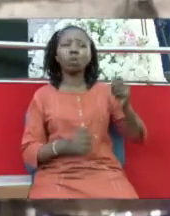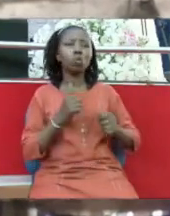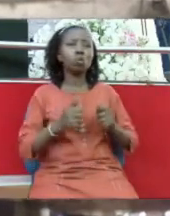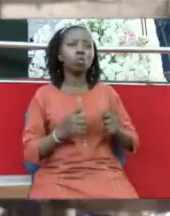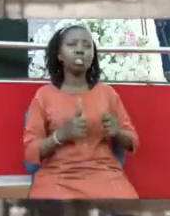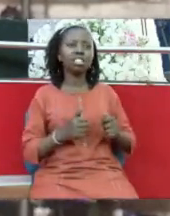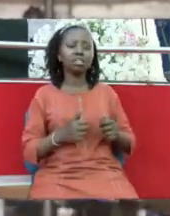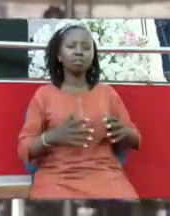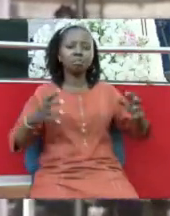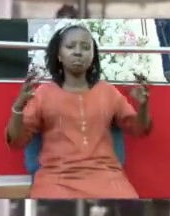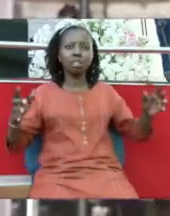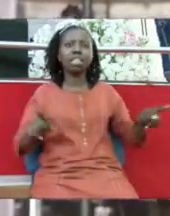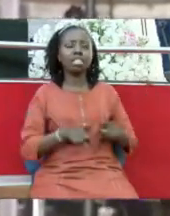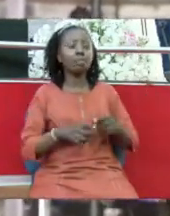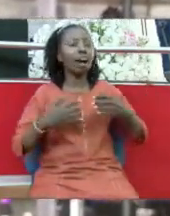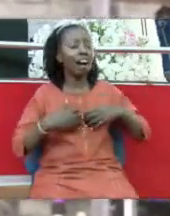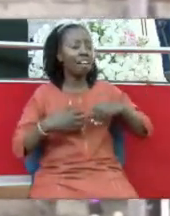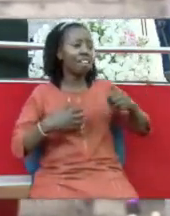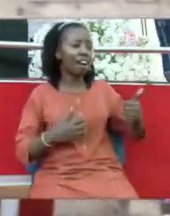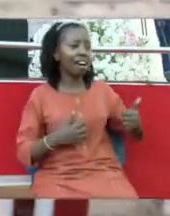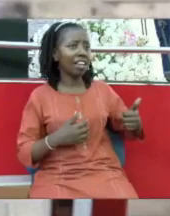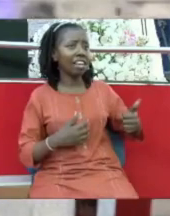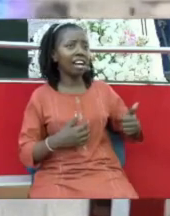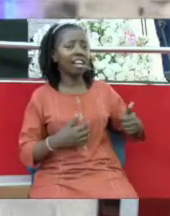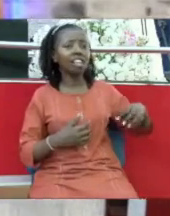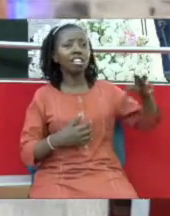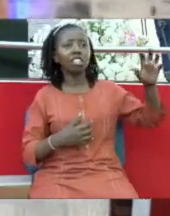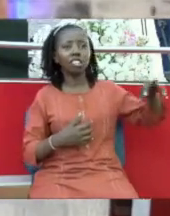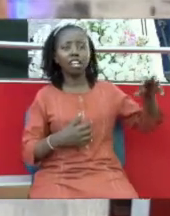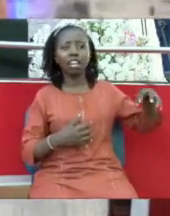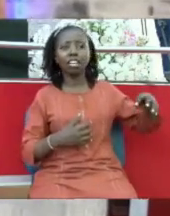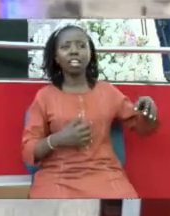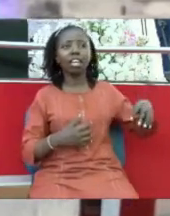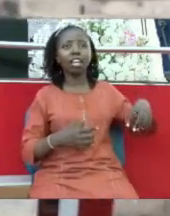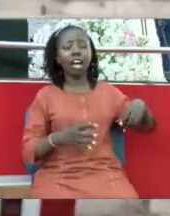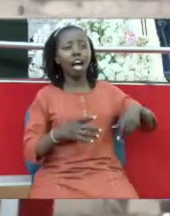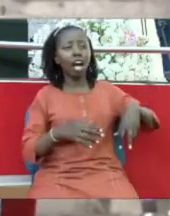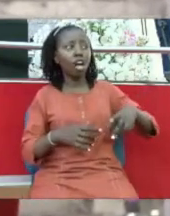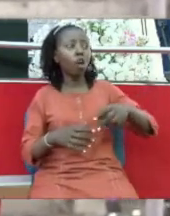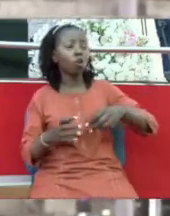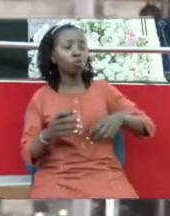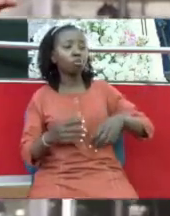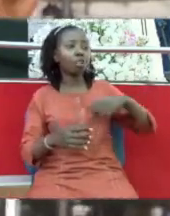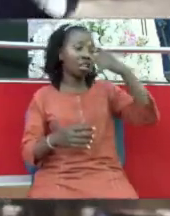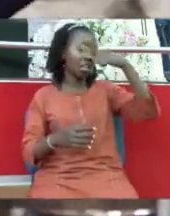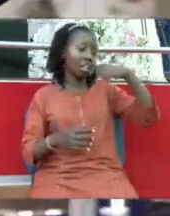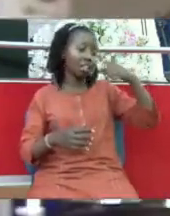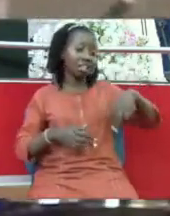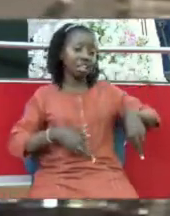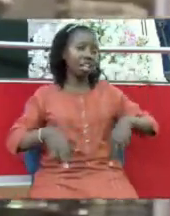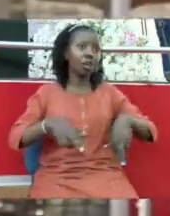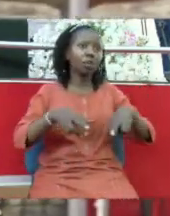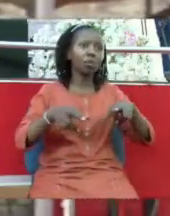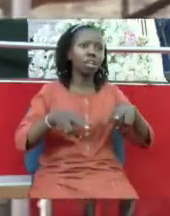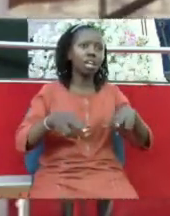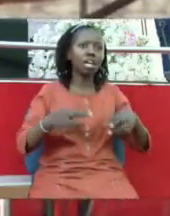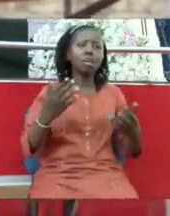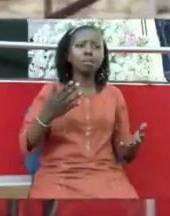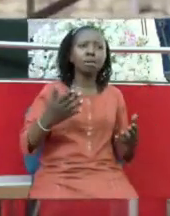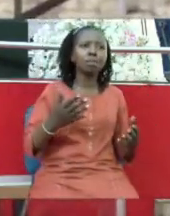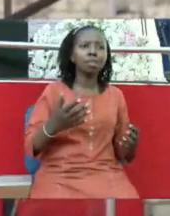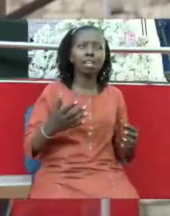lori ambalo huwa na trailer. And it's driving along Thika Highway. Na unaendesha pale kwenye barabara ya Thika. And a small lady.